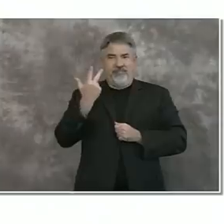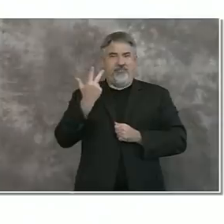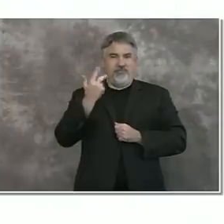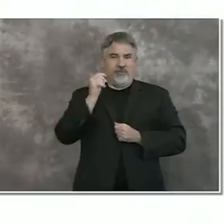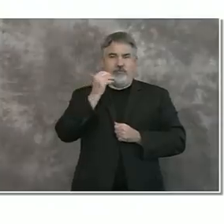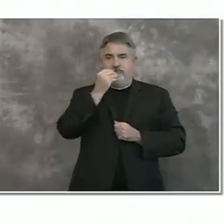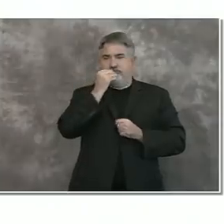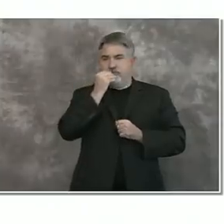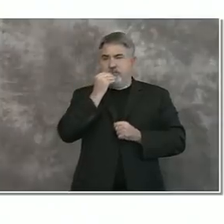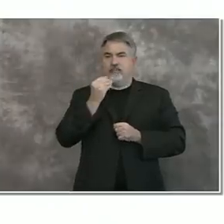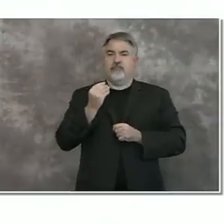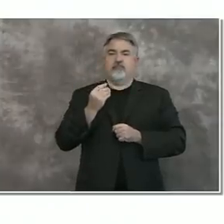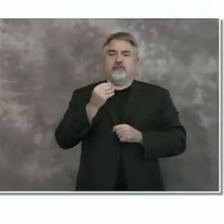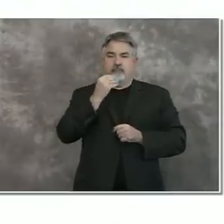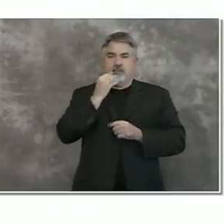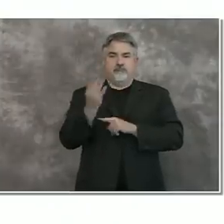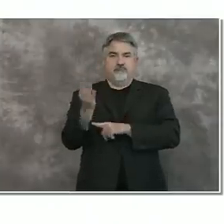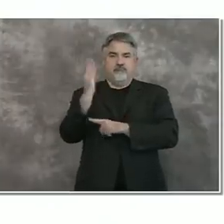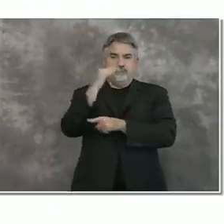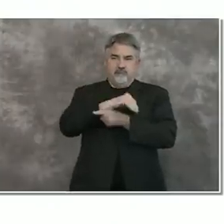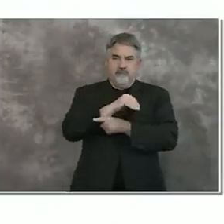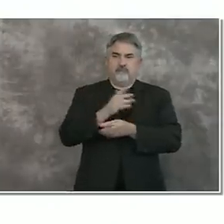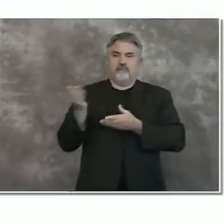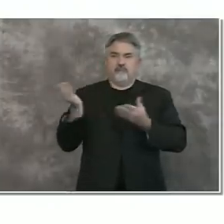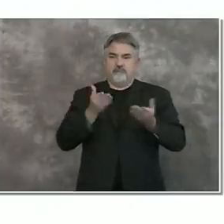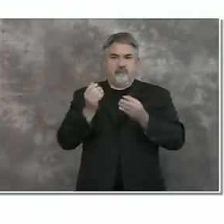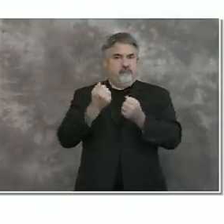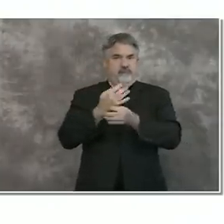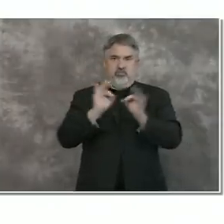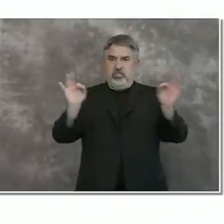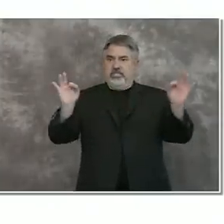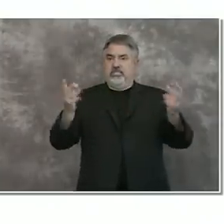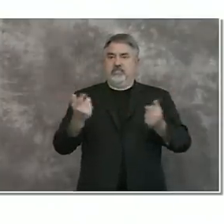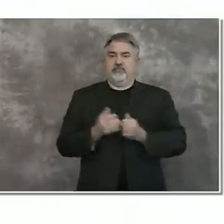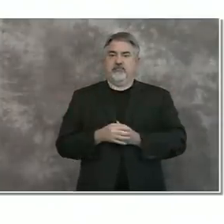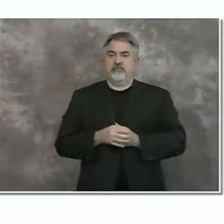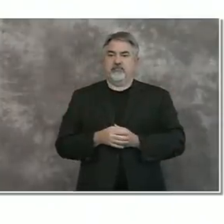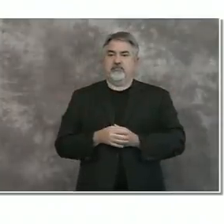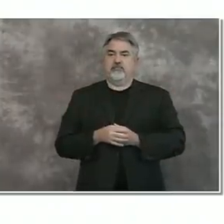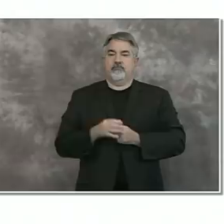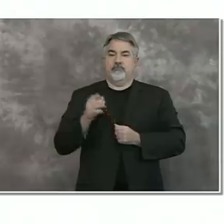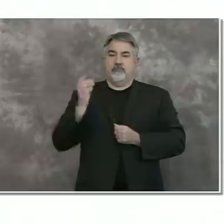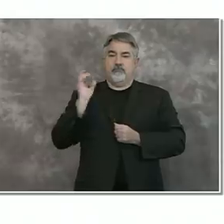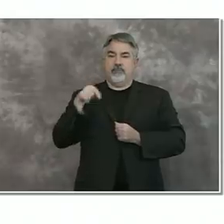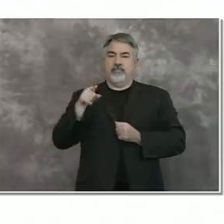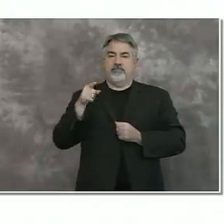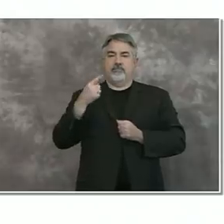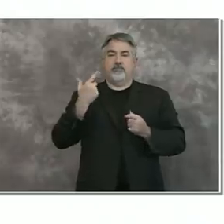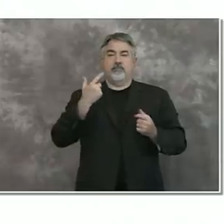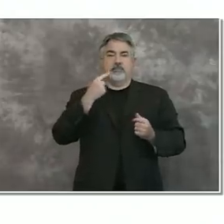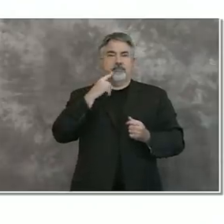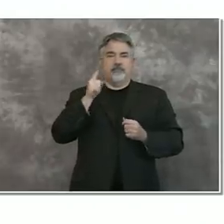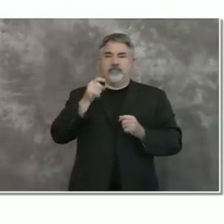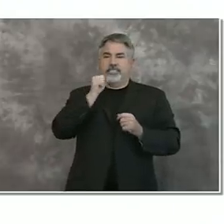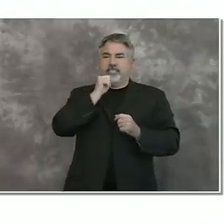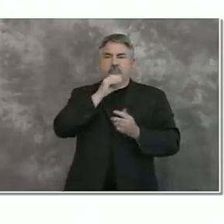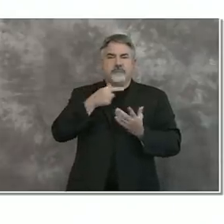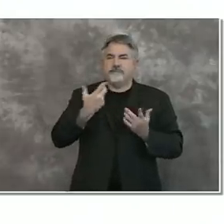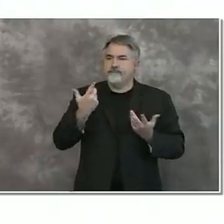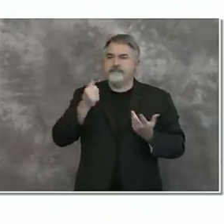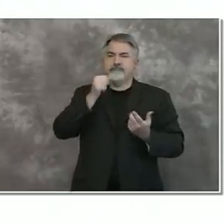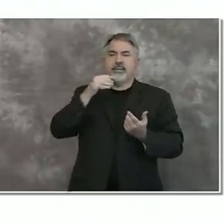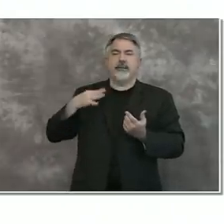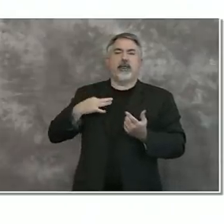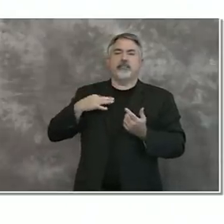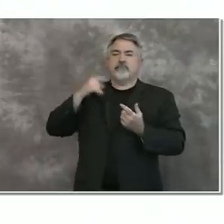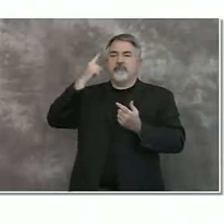a day. Also announced today, older San Diegans can now sign up for the Great Plates Delivered program. It's part of the